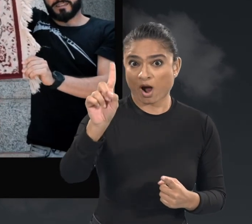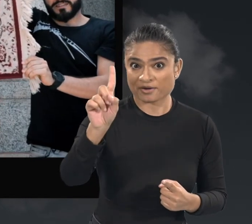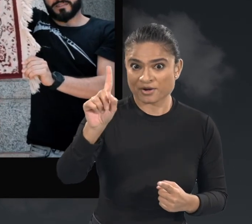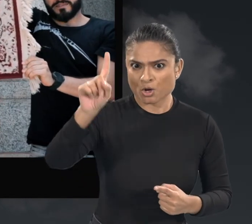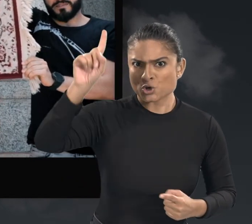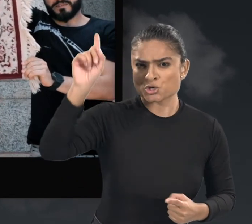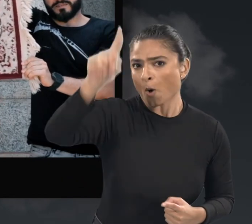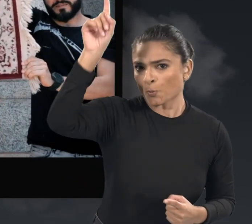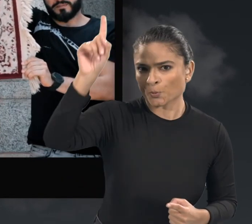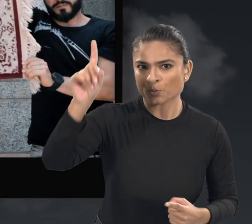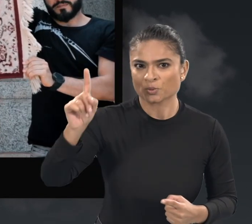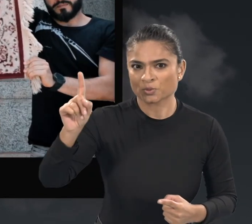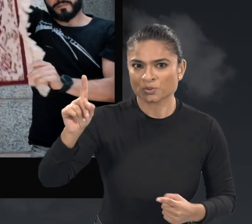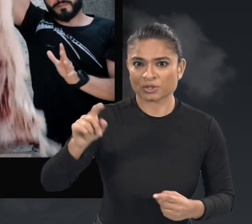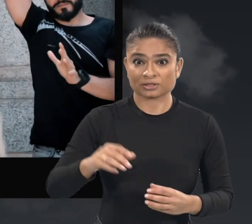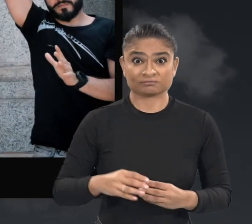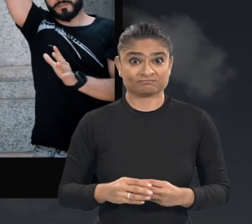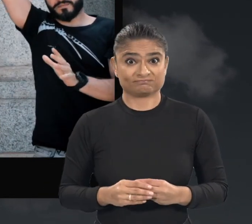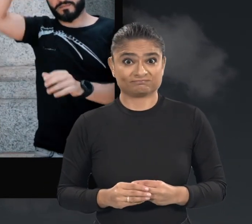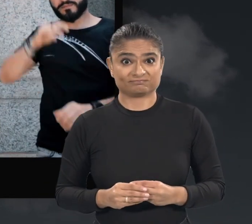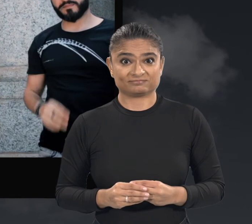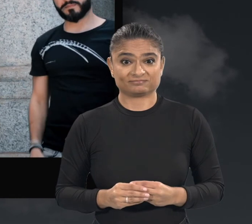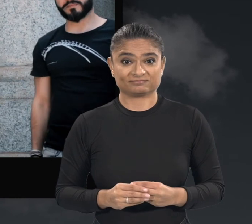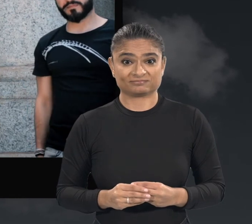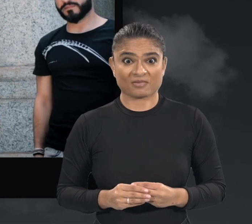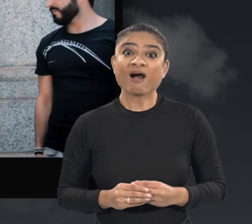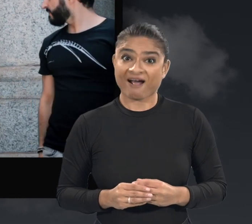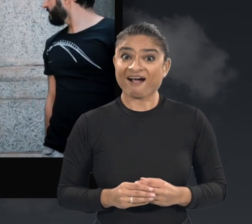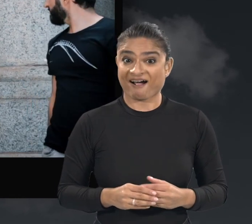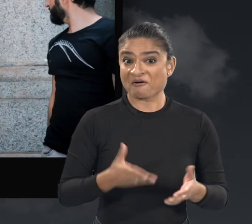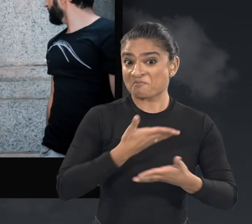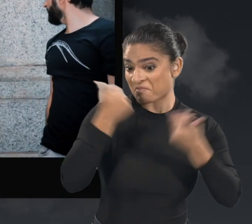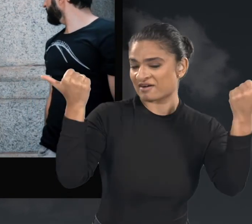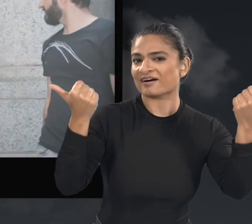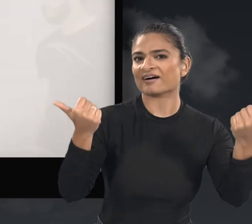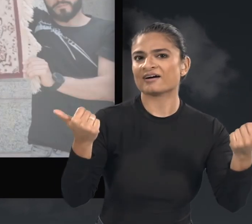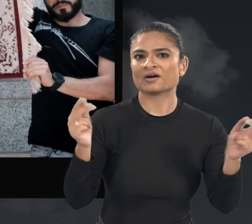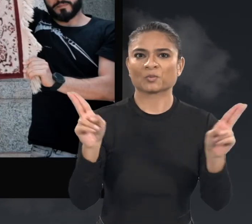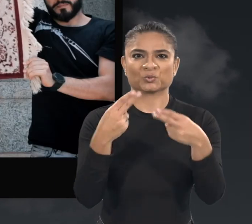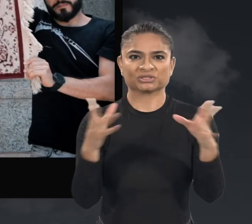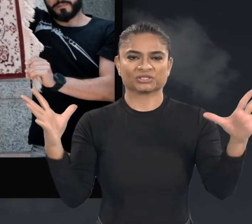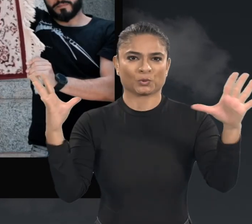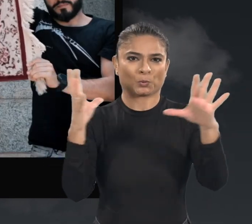Three, 2, 1, go. That's better.